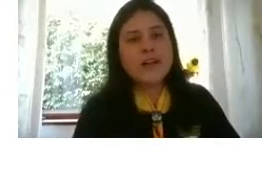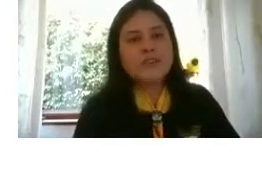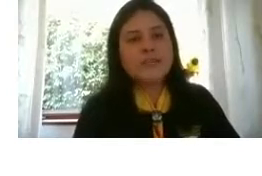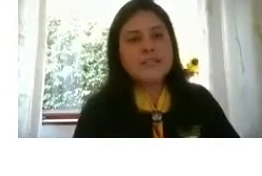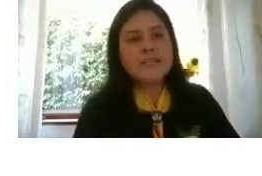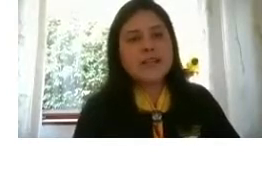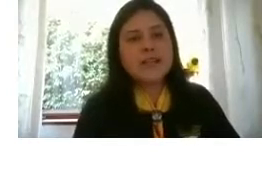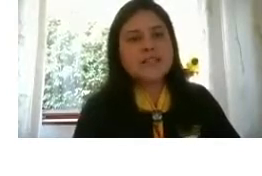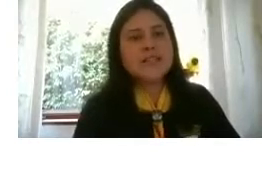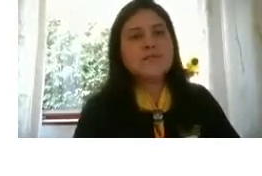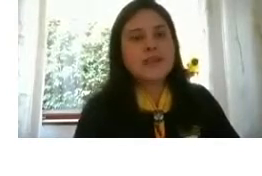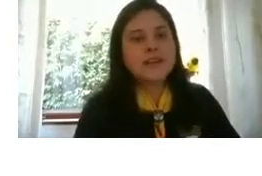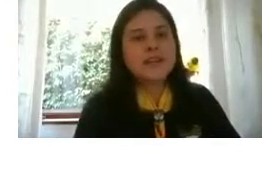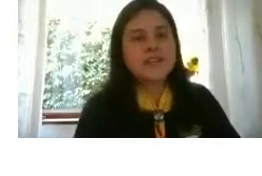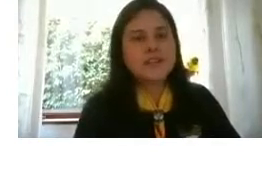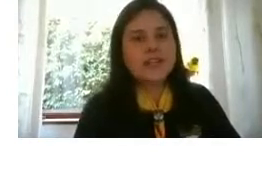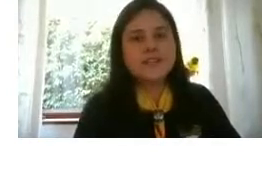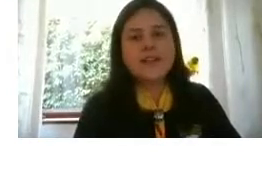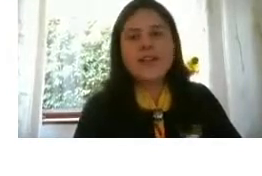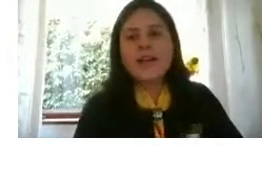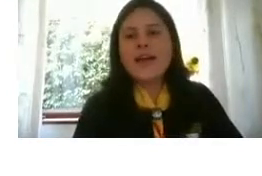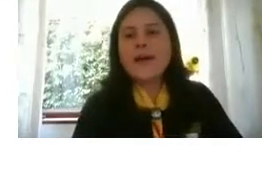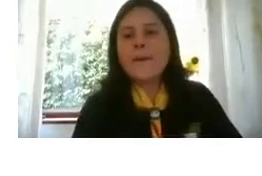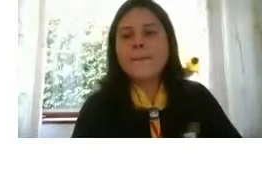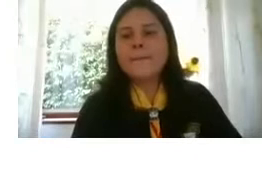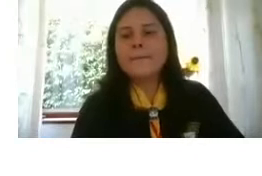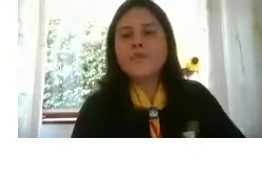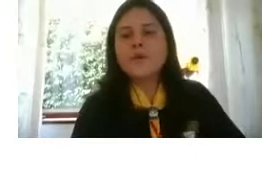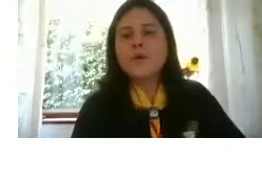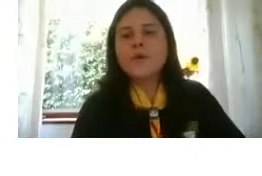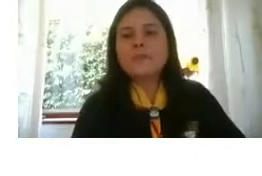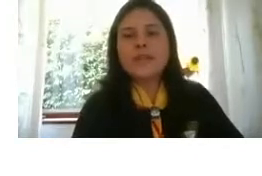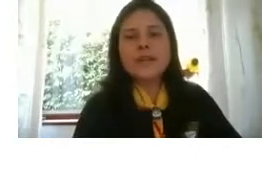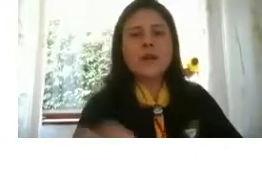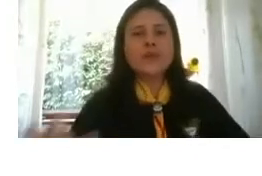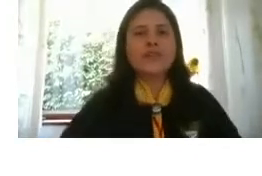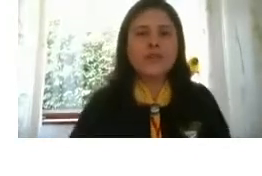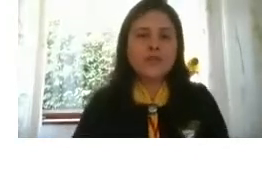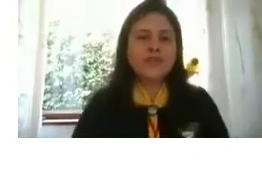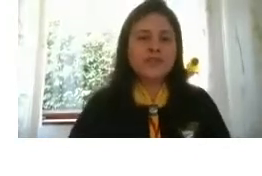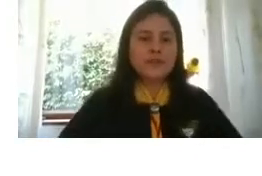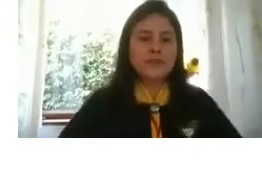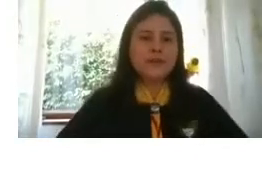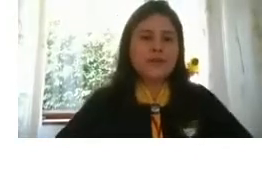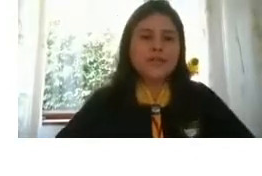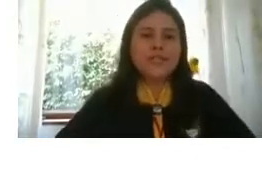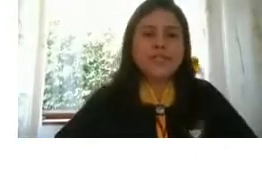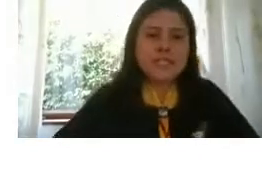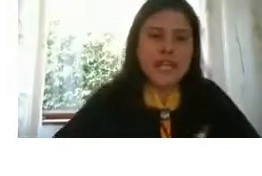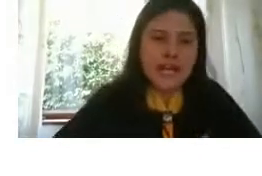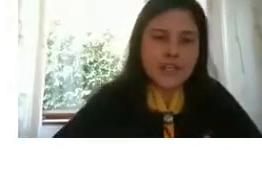our alphabet in England is very different. So I'm sharing now with you from the